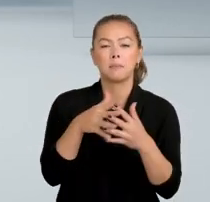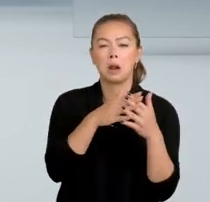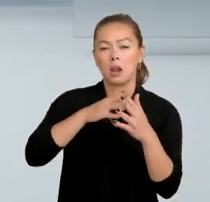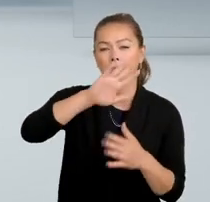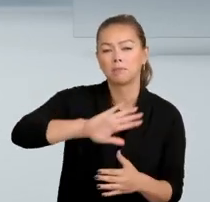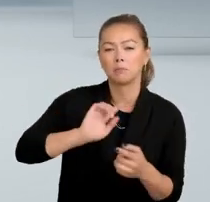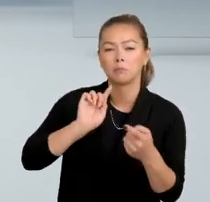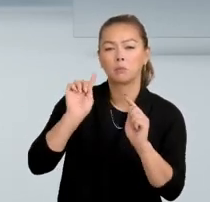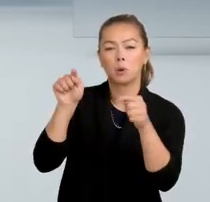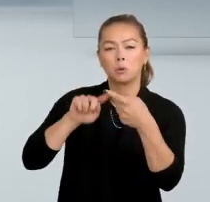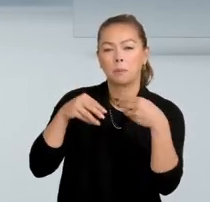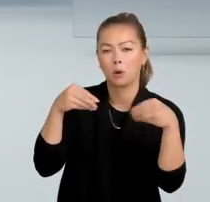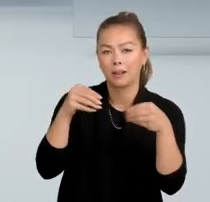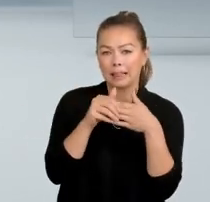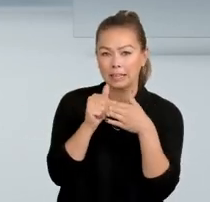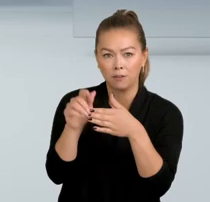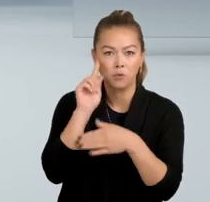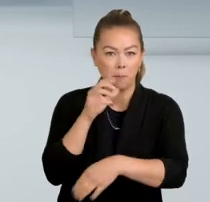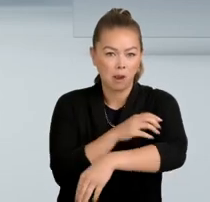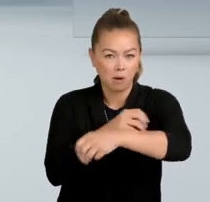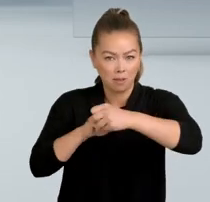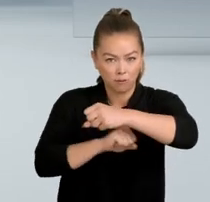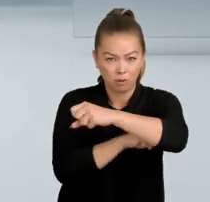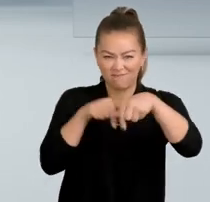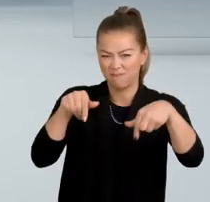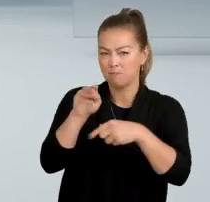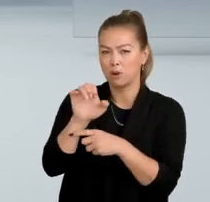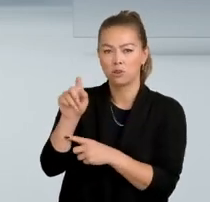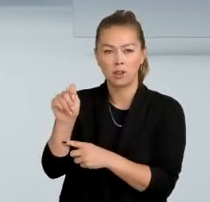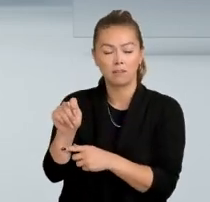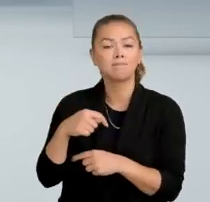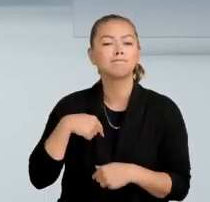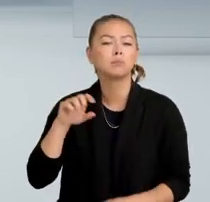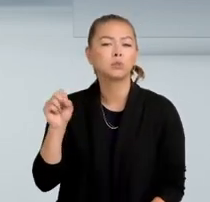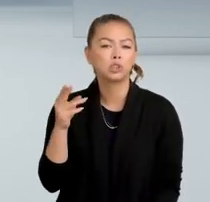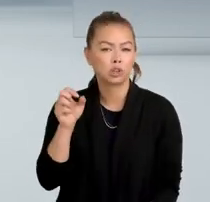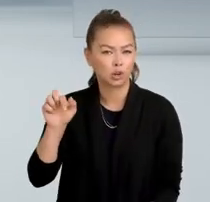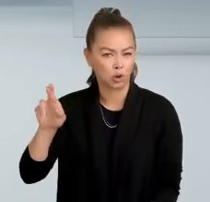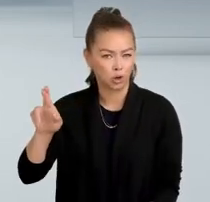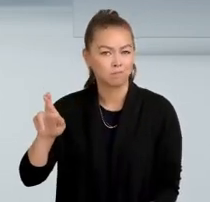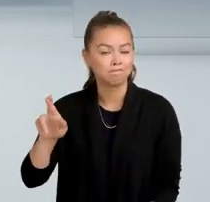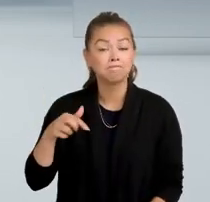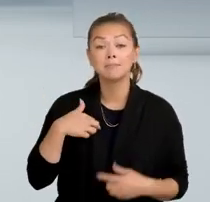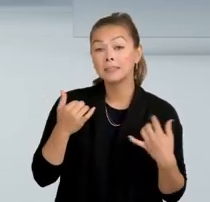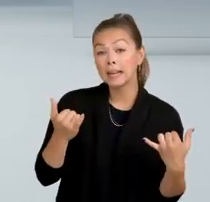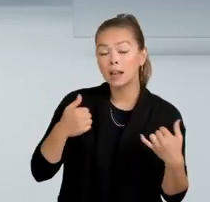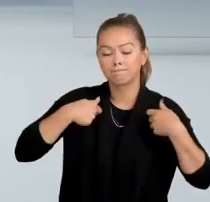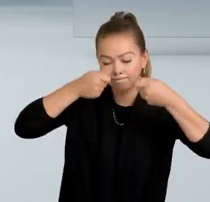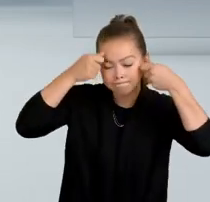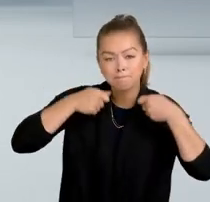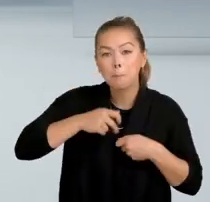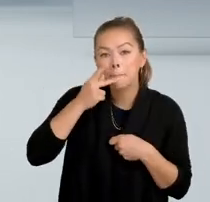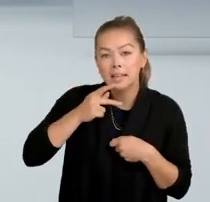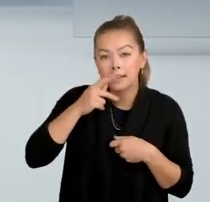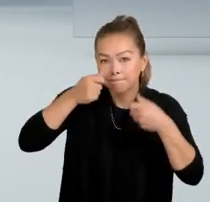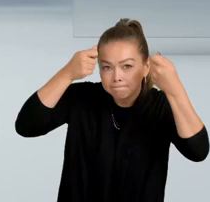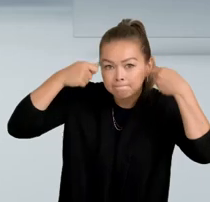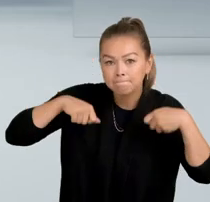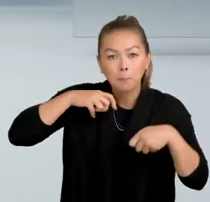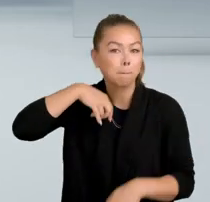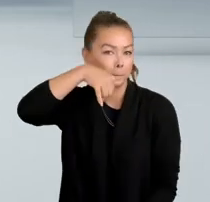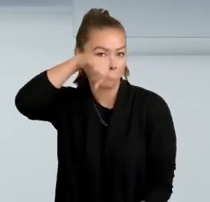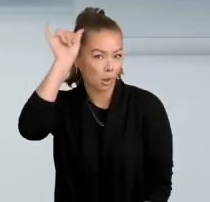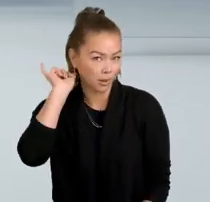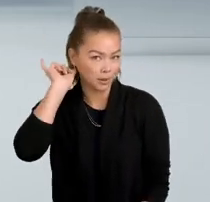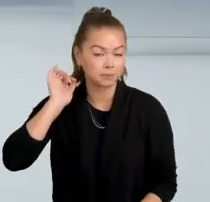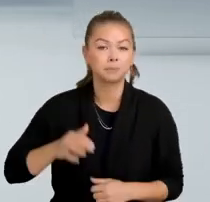America's go to market lead for Power Platform here at Microsoft I use the pronouns she and her and today I'm wearing a pink shirt with